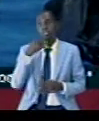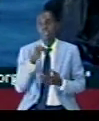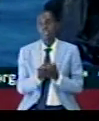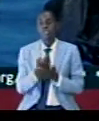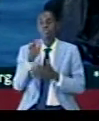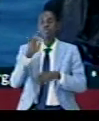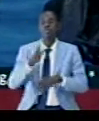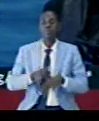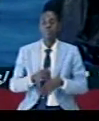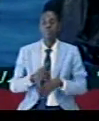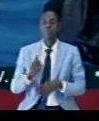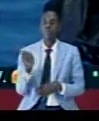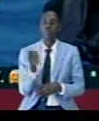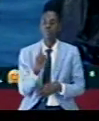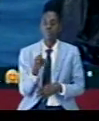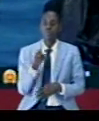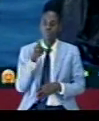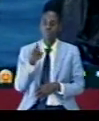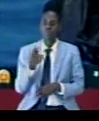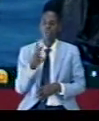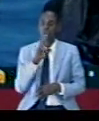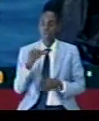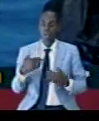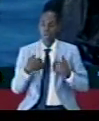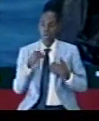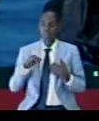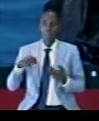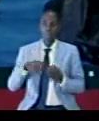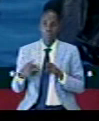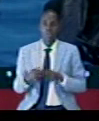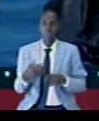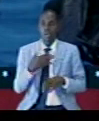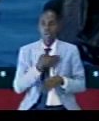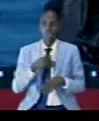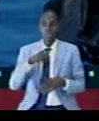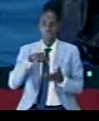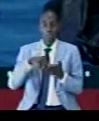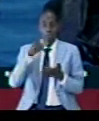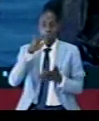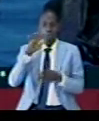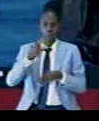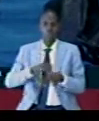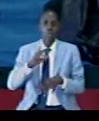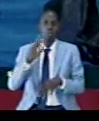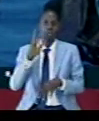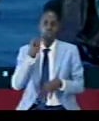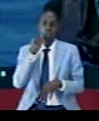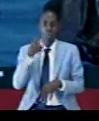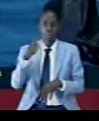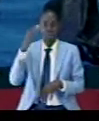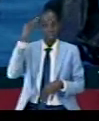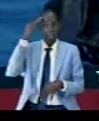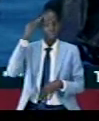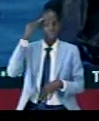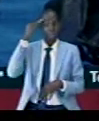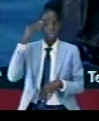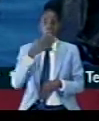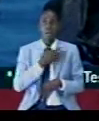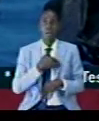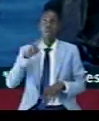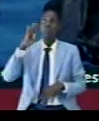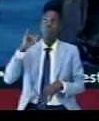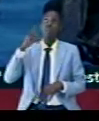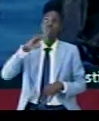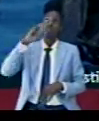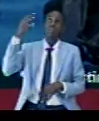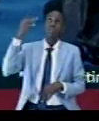hands on where we have pain. And I lay hands on my head. And by the grace of God,